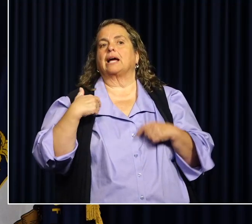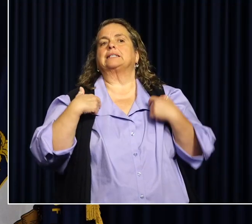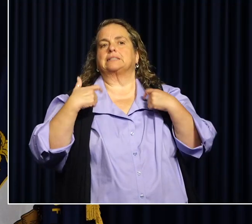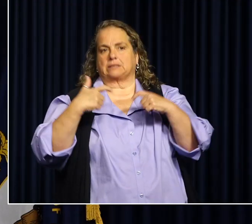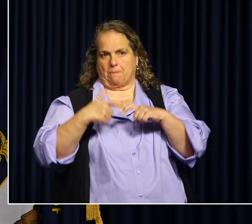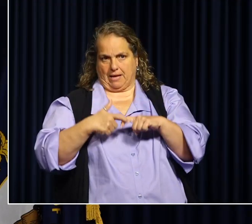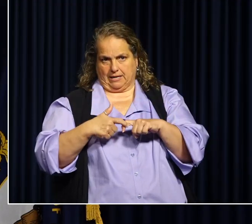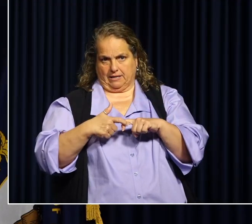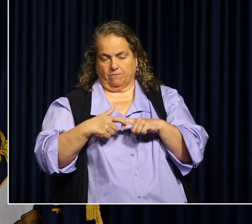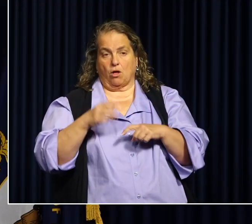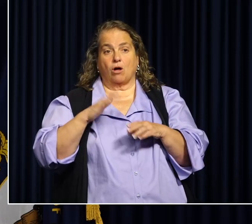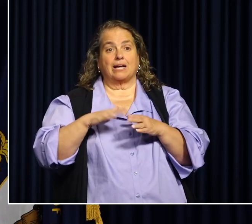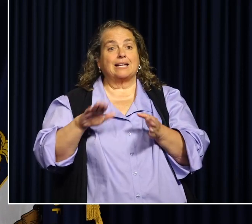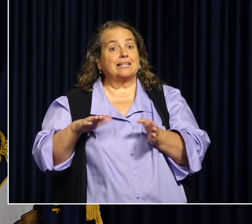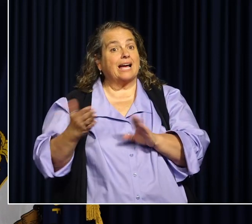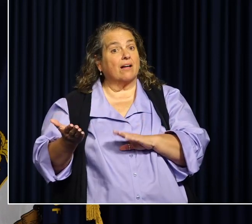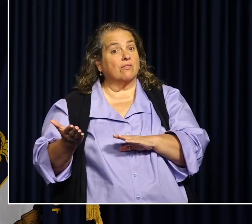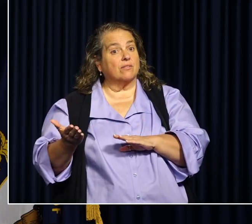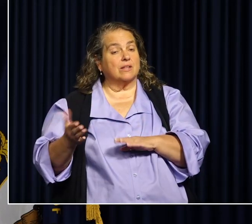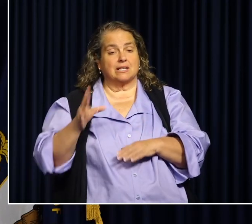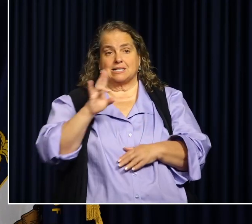Hispanic. On deaths,